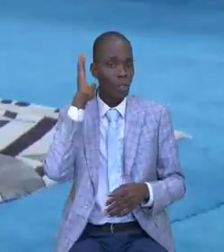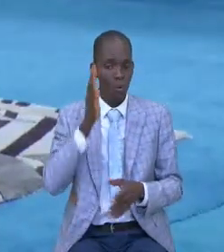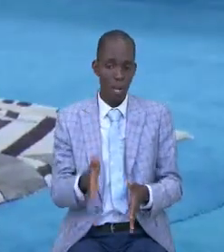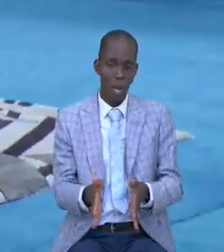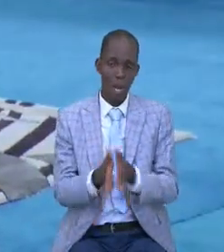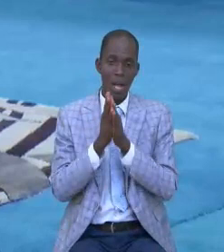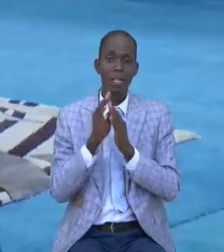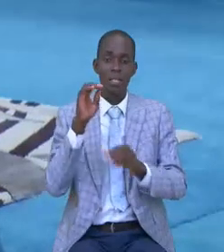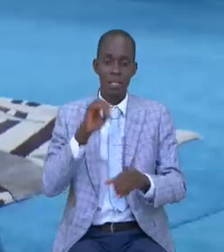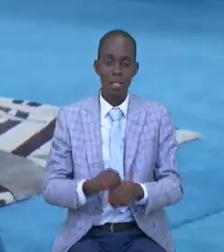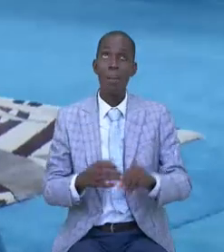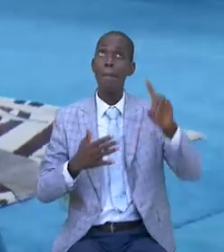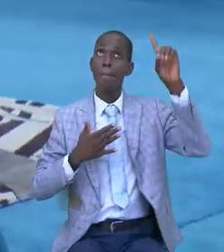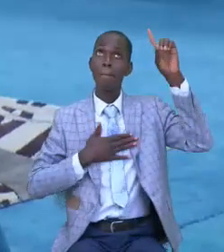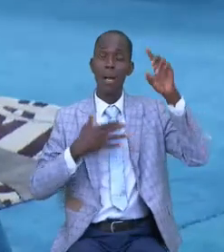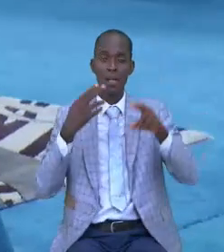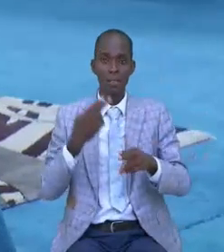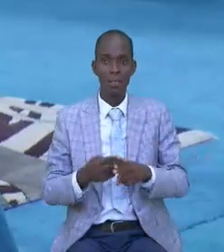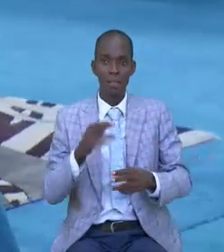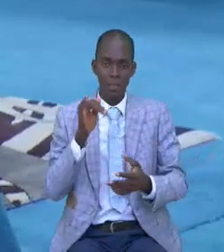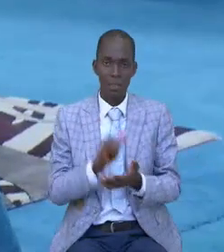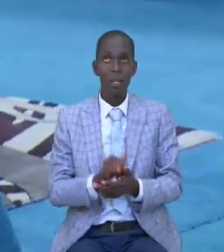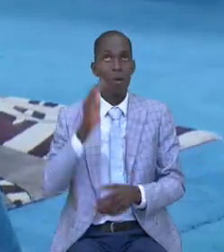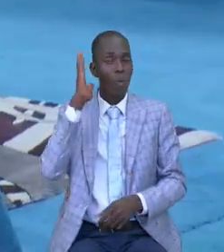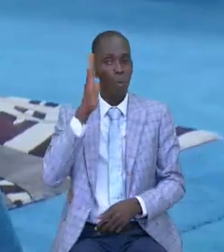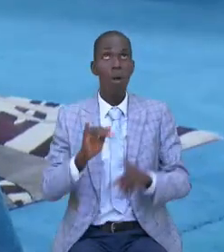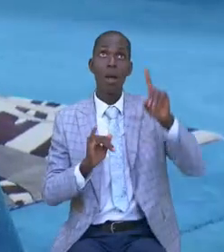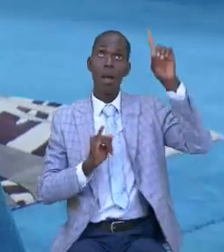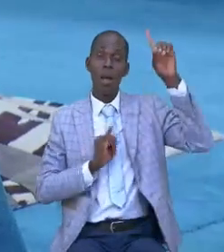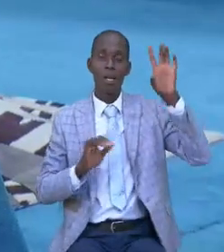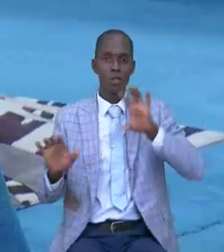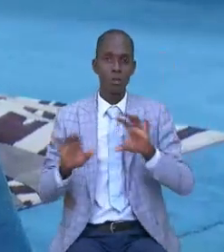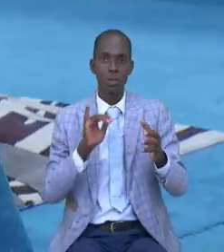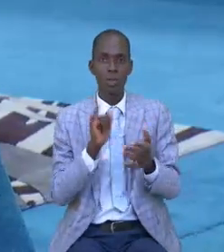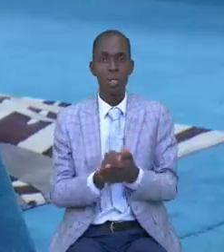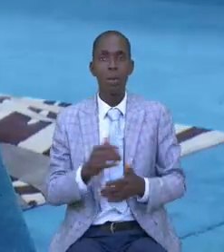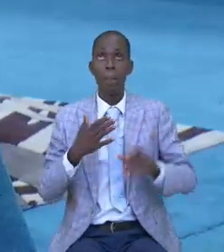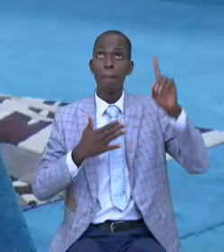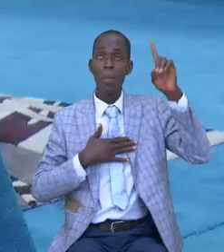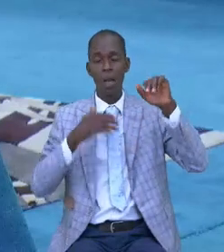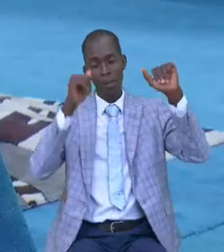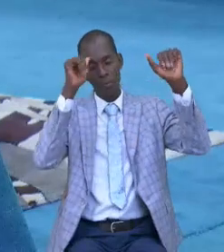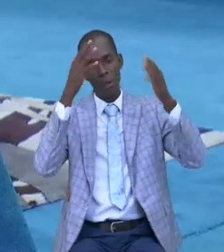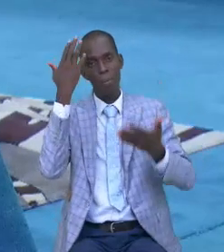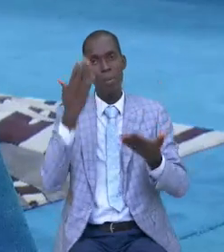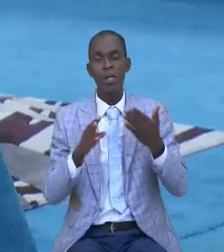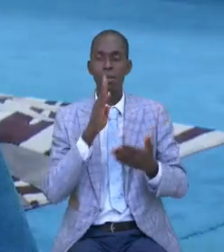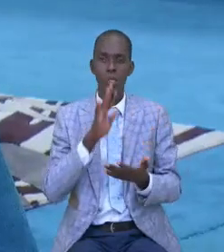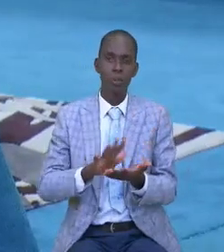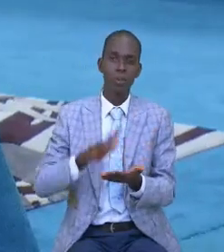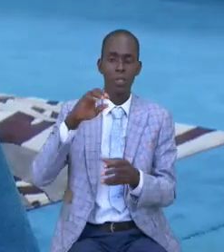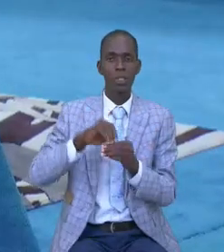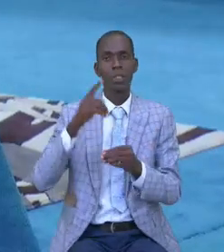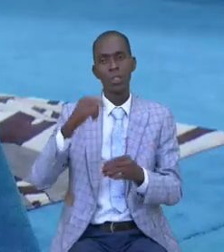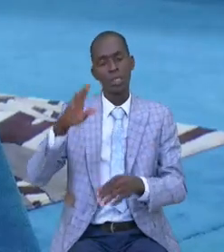ask in my name, that will I do, that the Father may be glorified in the Son. And